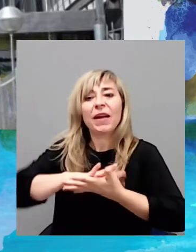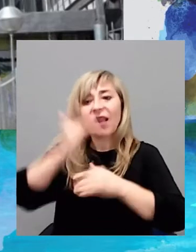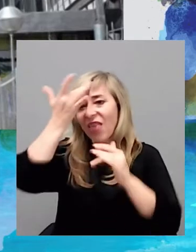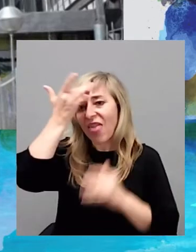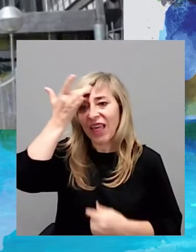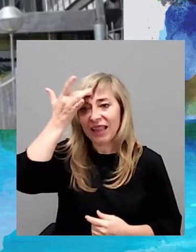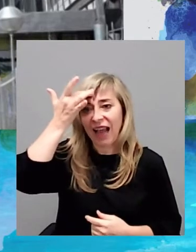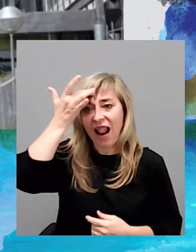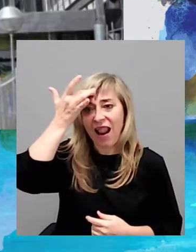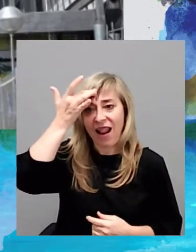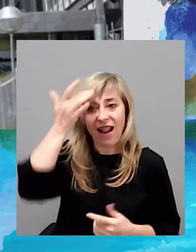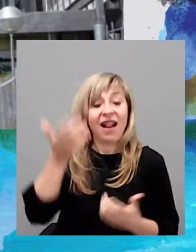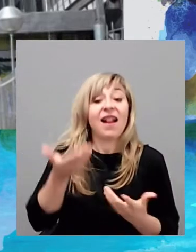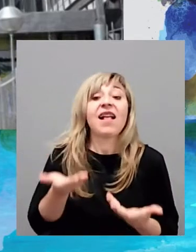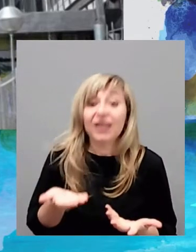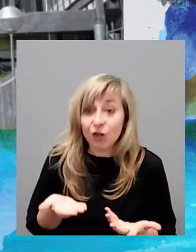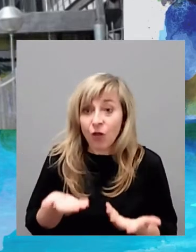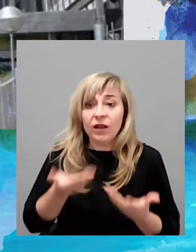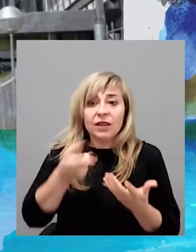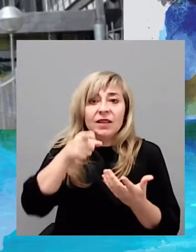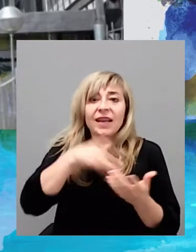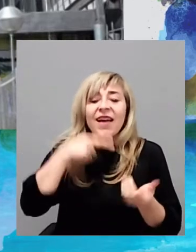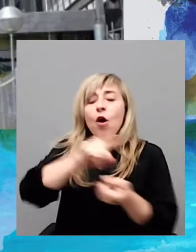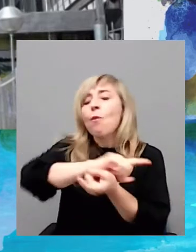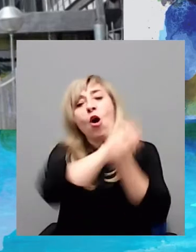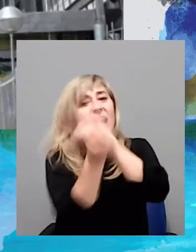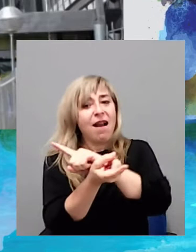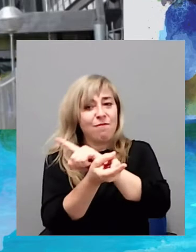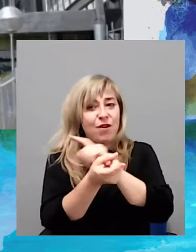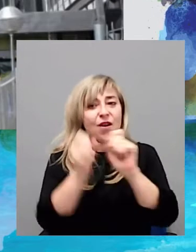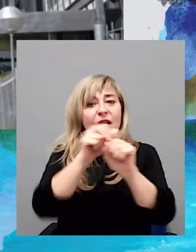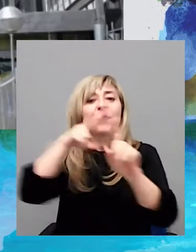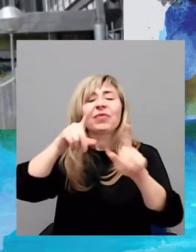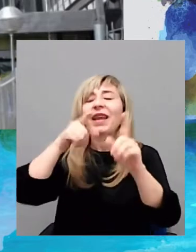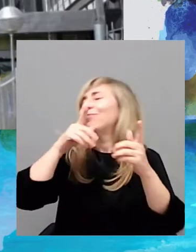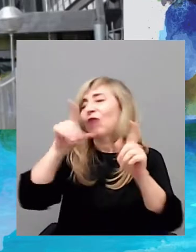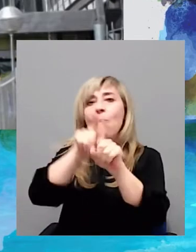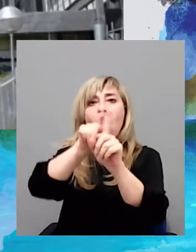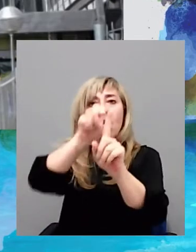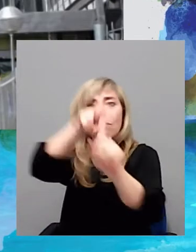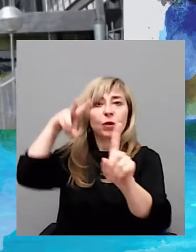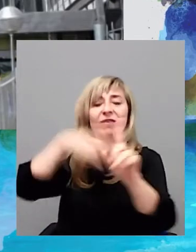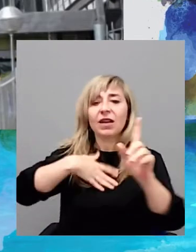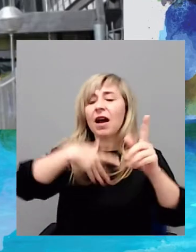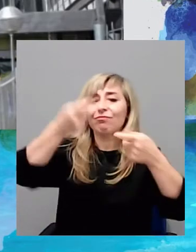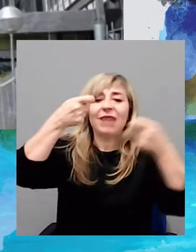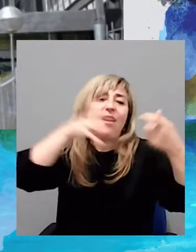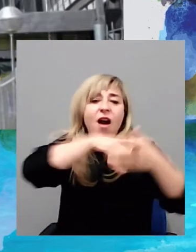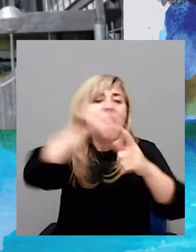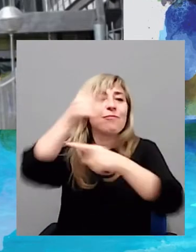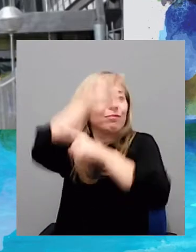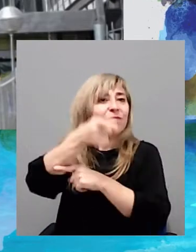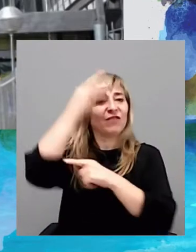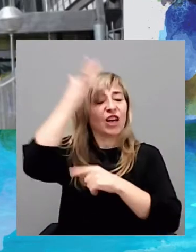training. And that contributes to this change in the paradigm, industrial